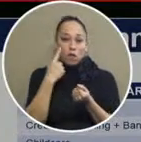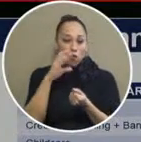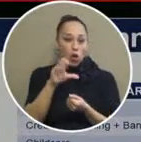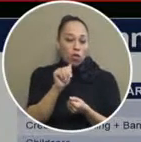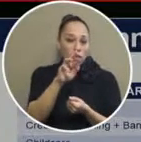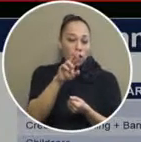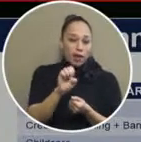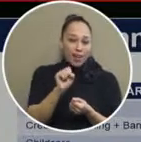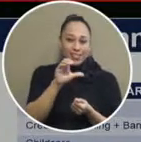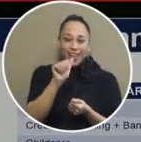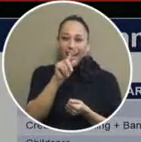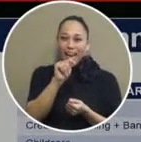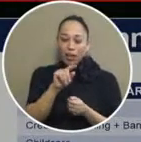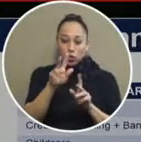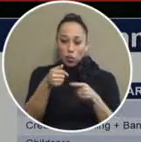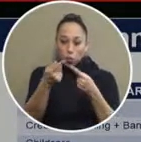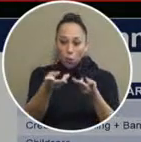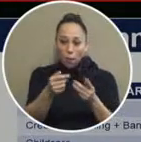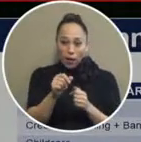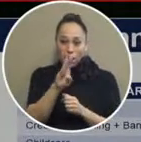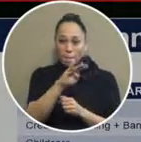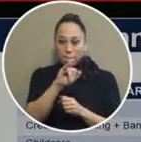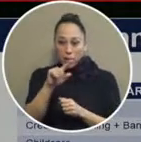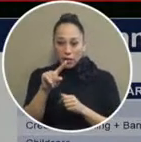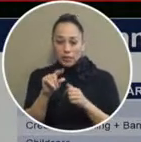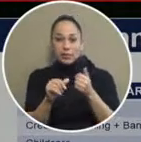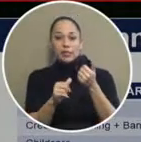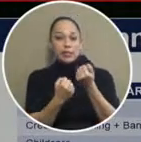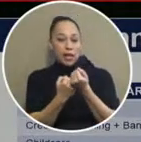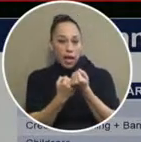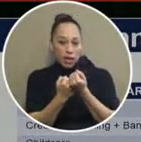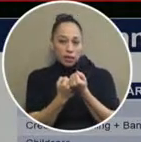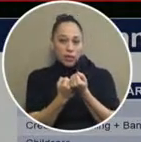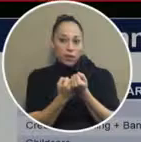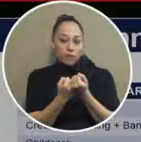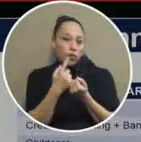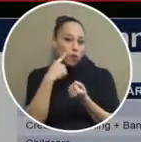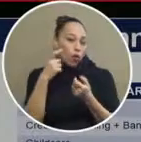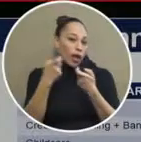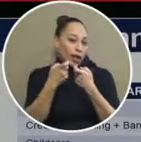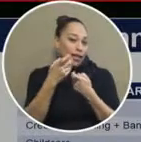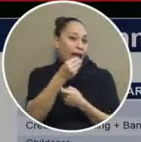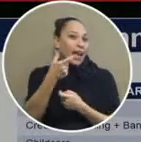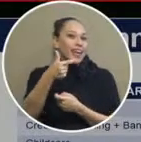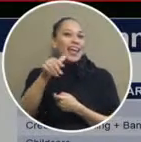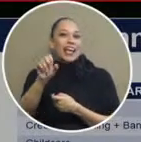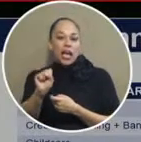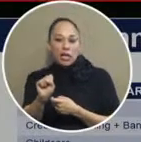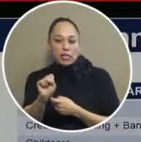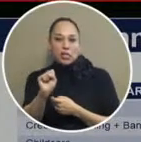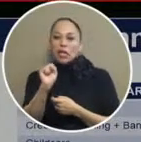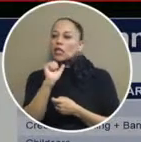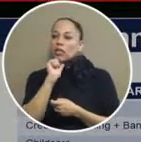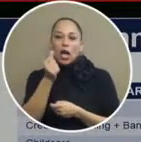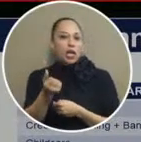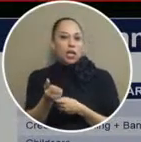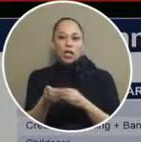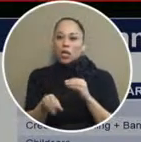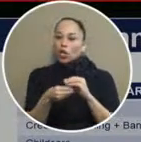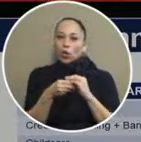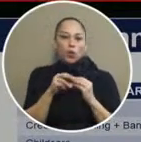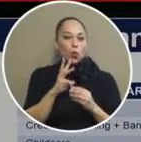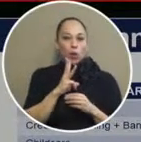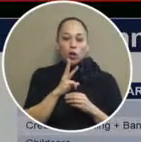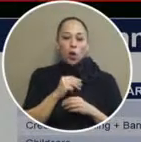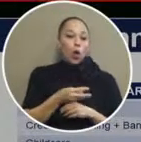CARES Act to provide utility assistance for both electric and gas. It does not include water,